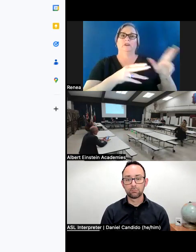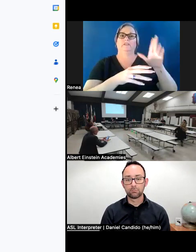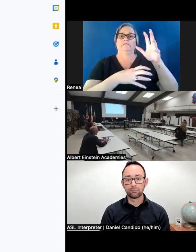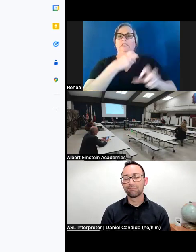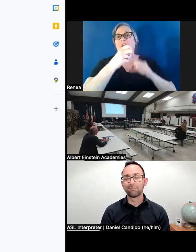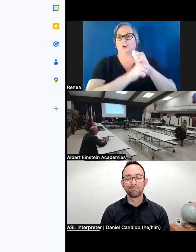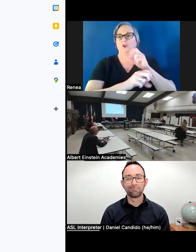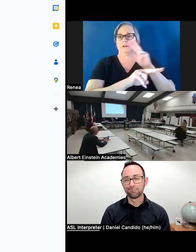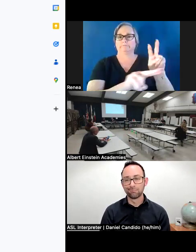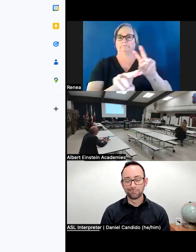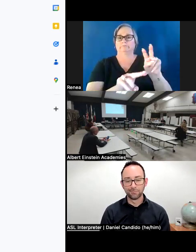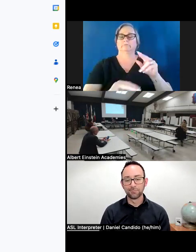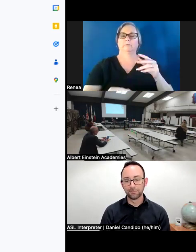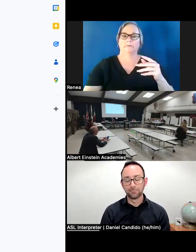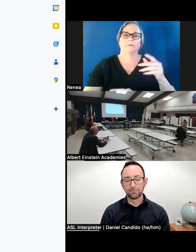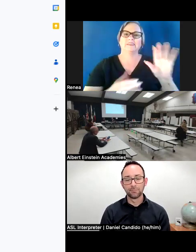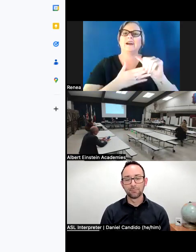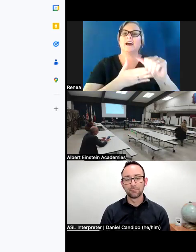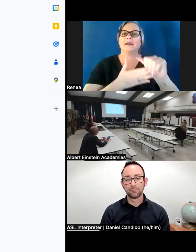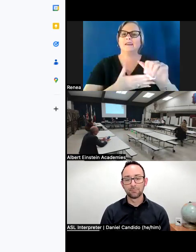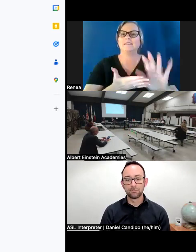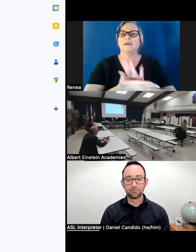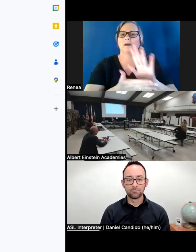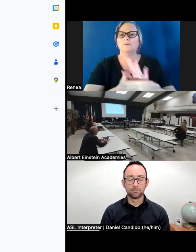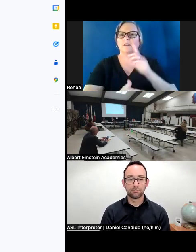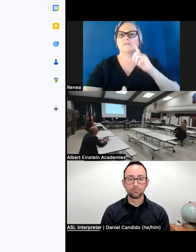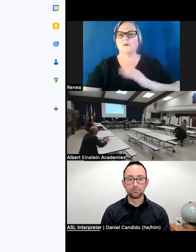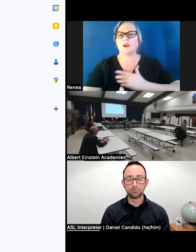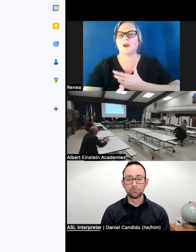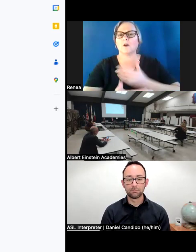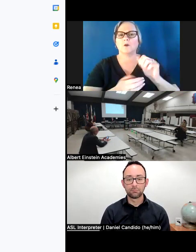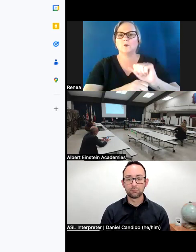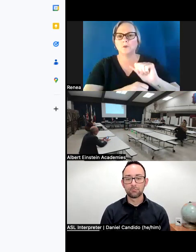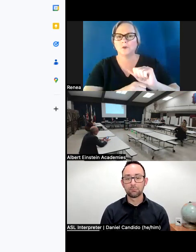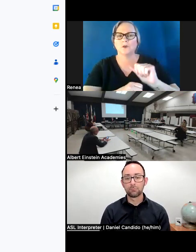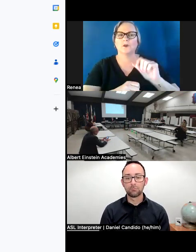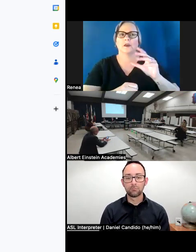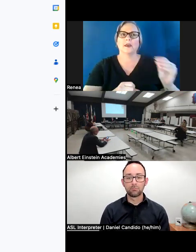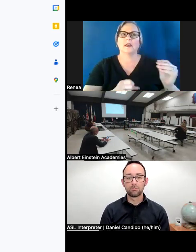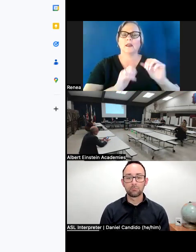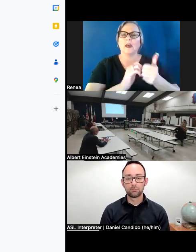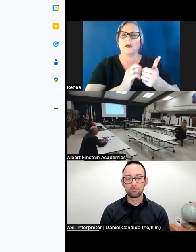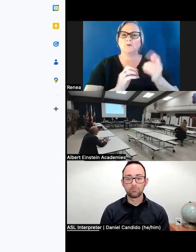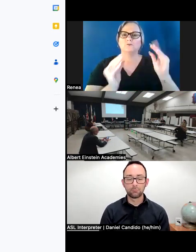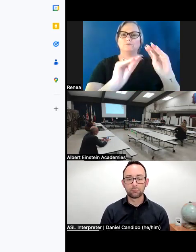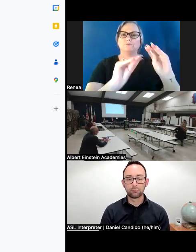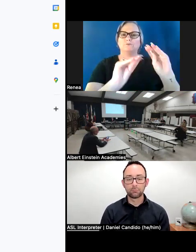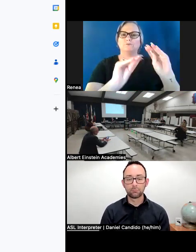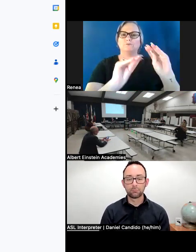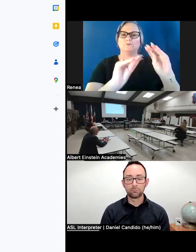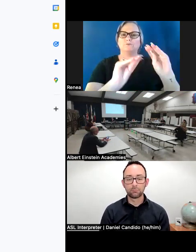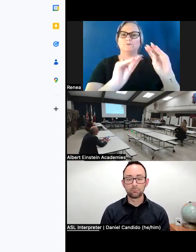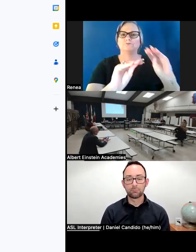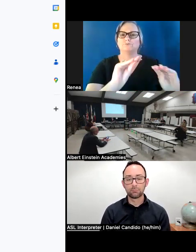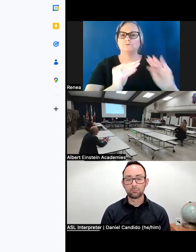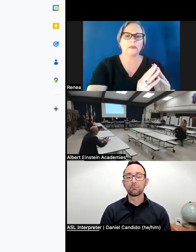document for our work and how to kind of schedule our meetings in line with board of